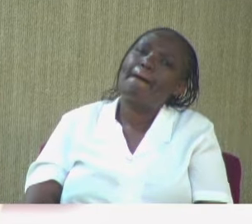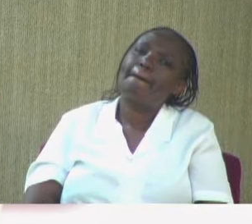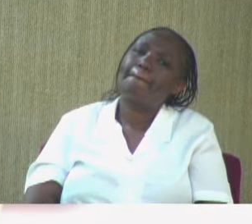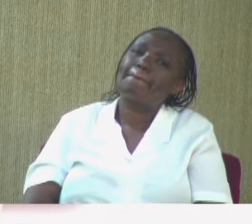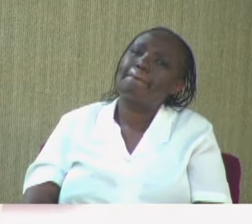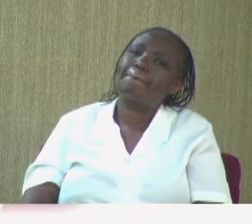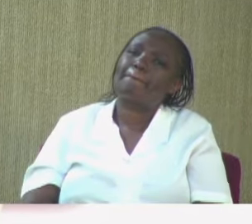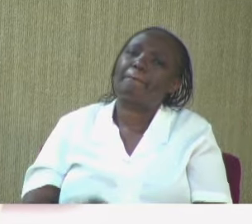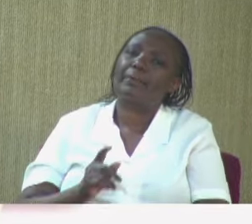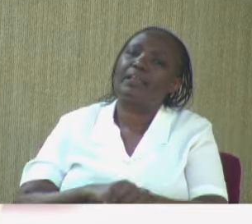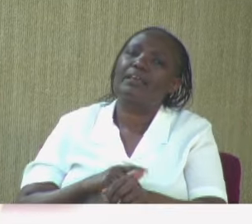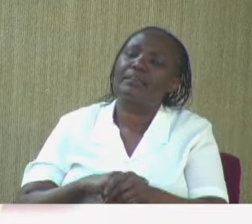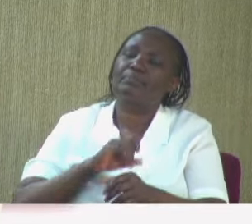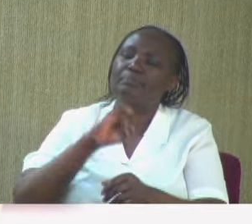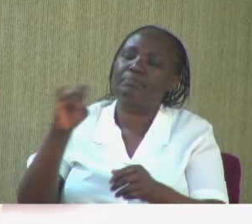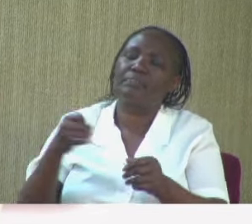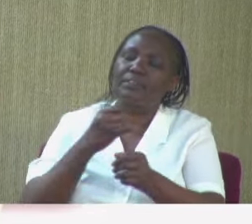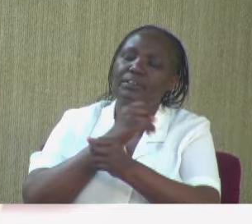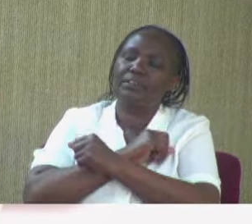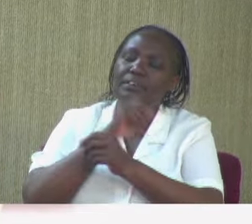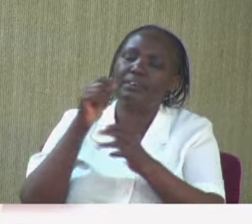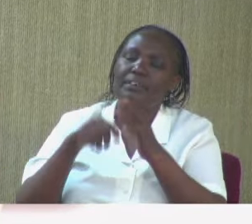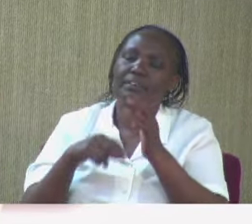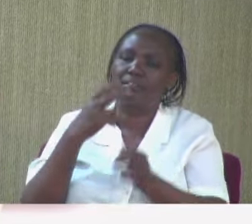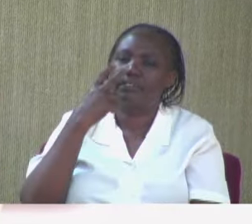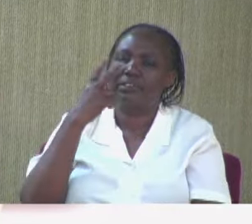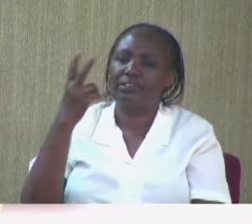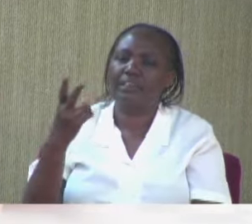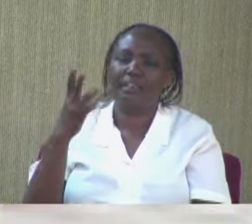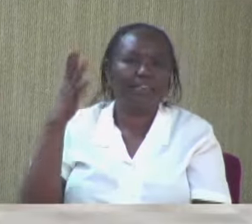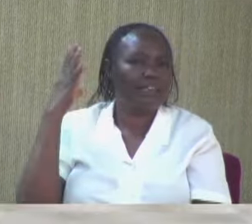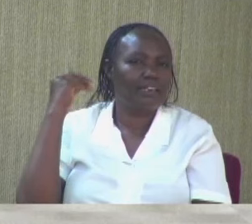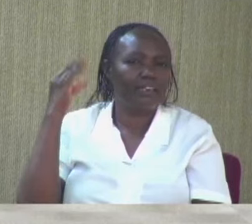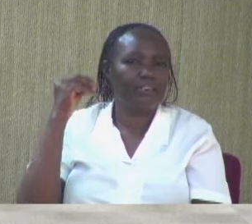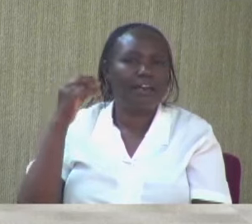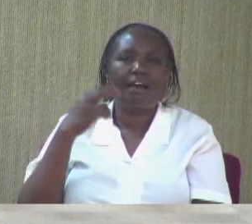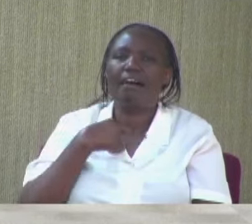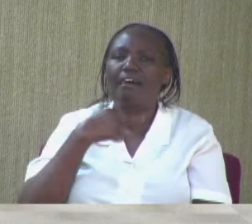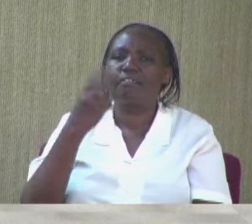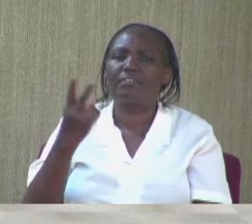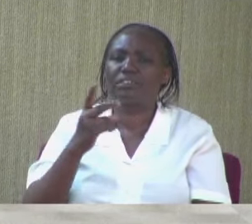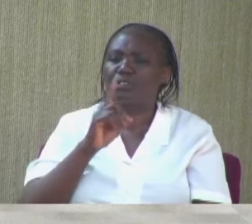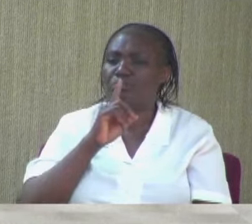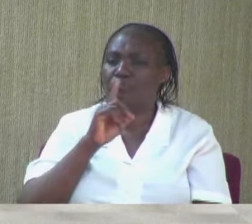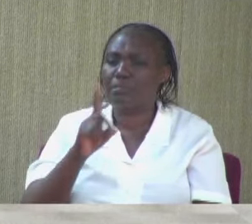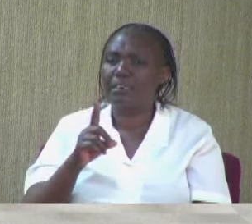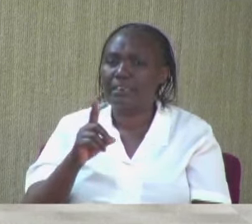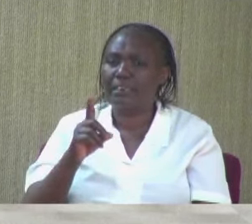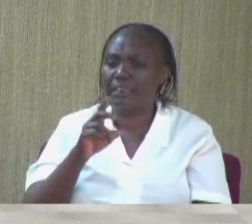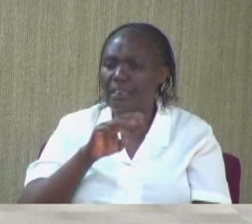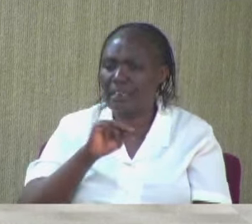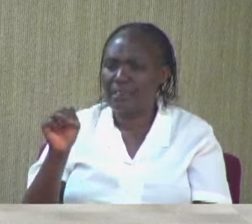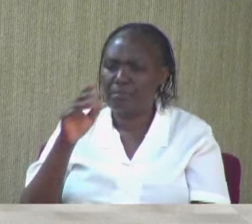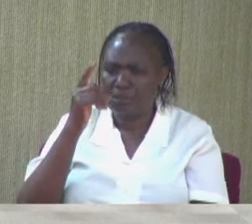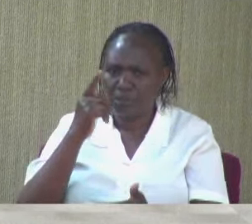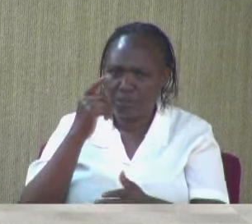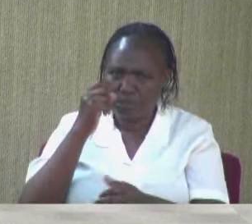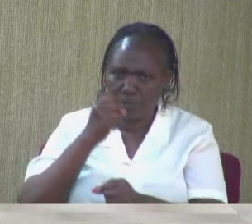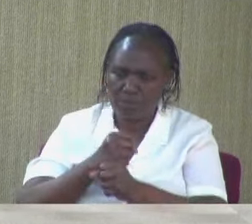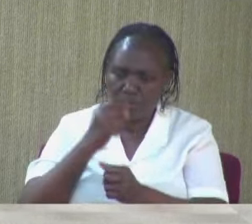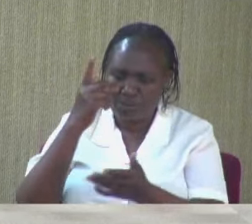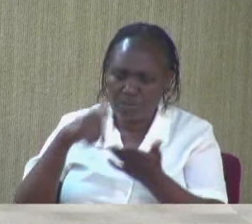When John was in vision, he had a voice commanding him to do what? To do